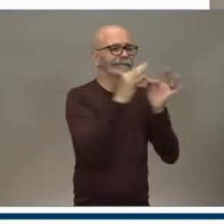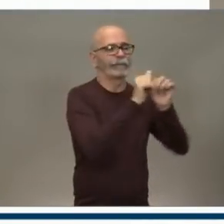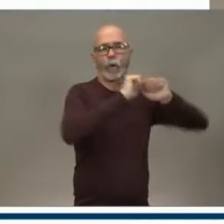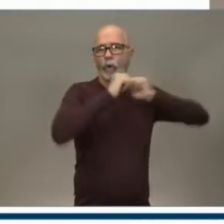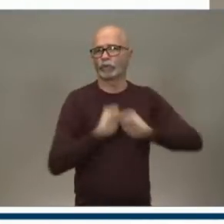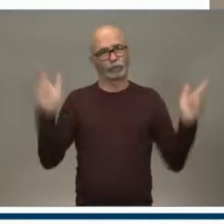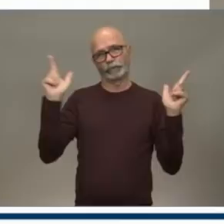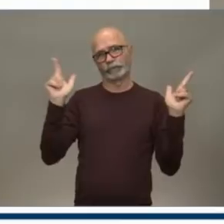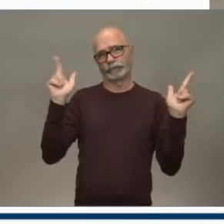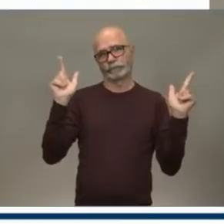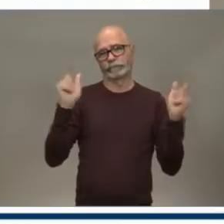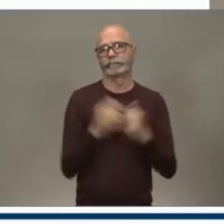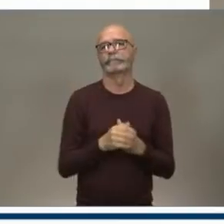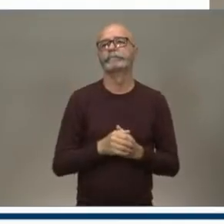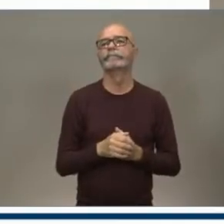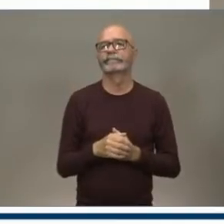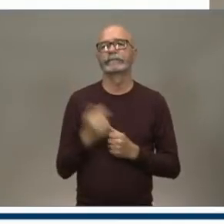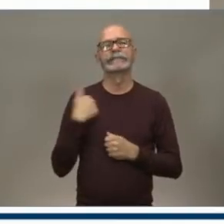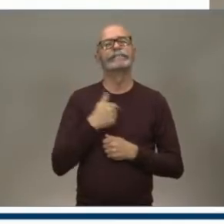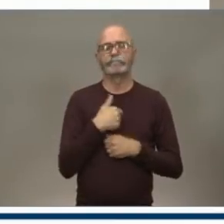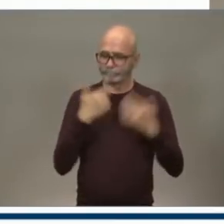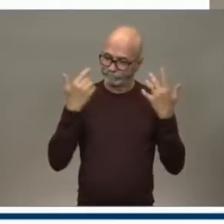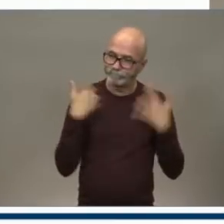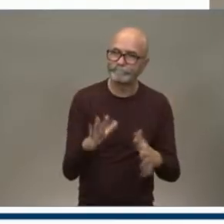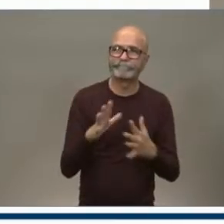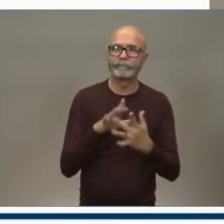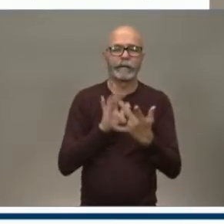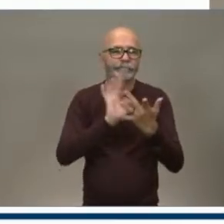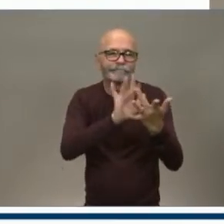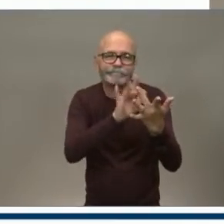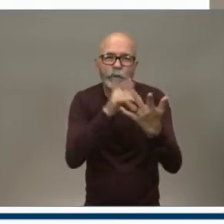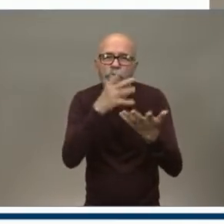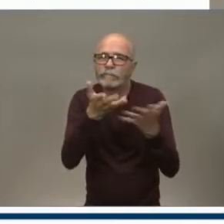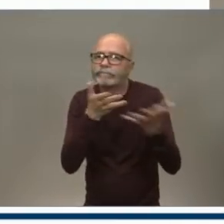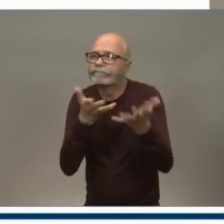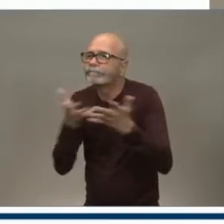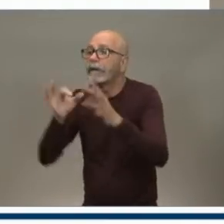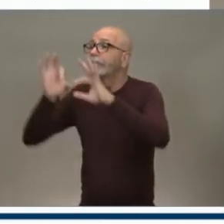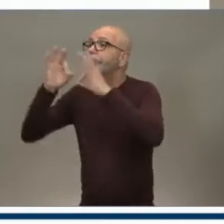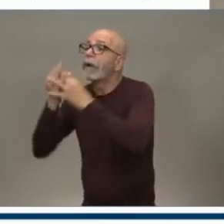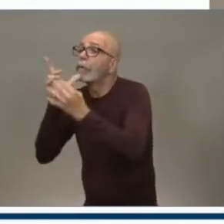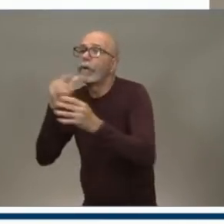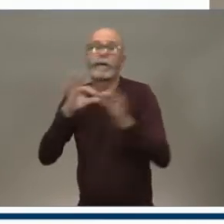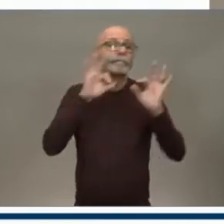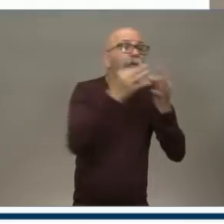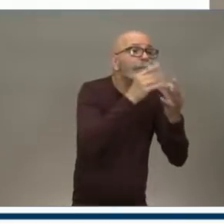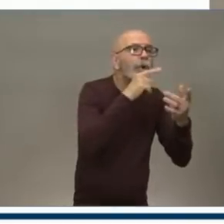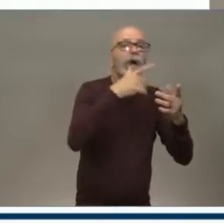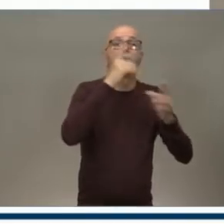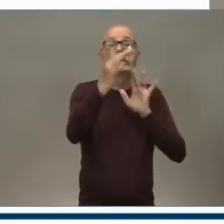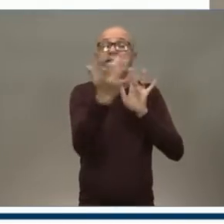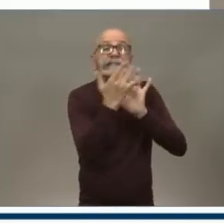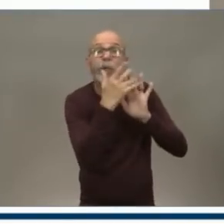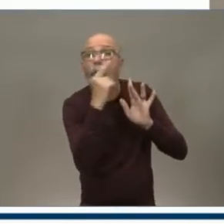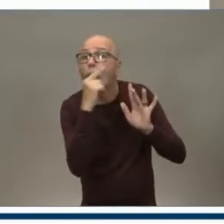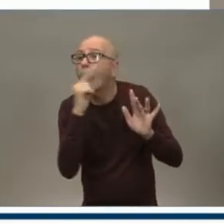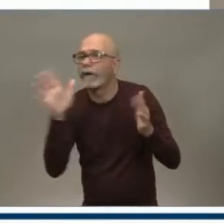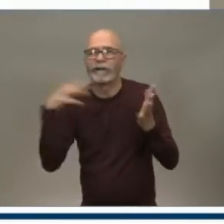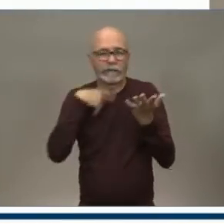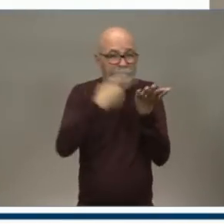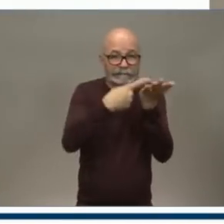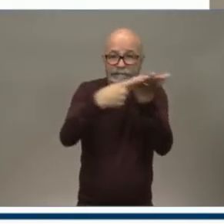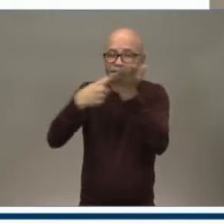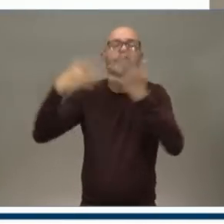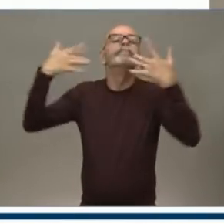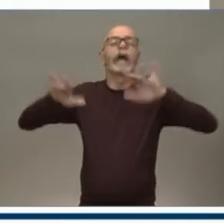all of the individuals and the affected families who were identified as close contacts. That was all happened by yesterday